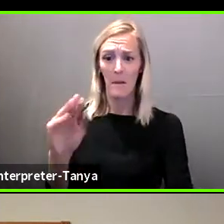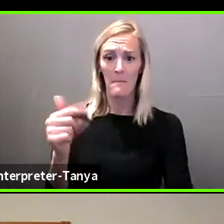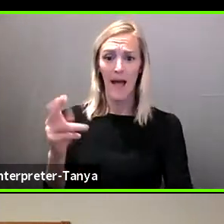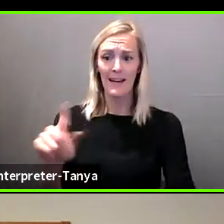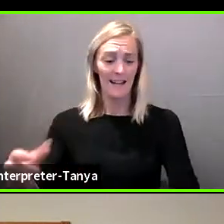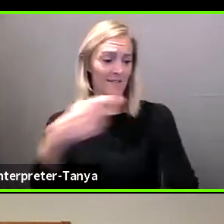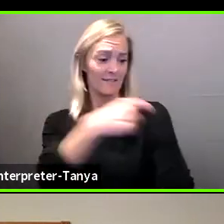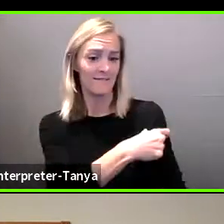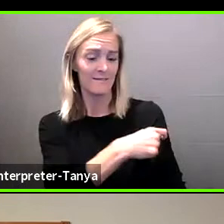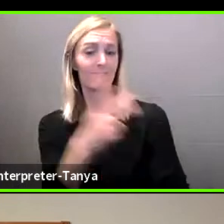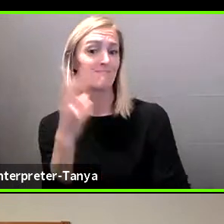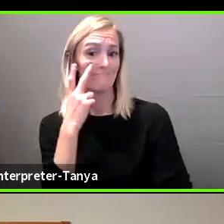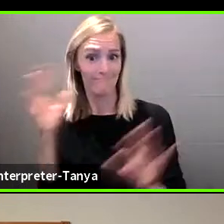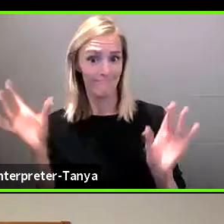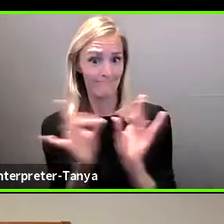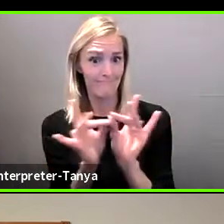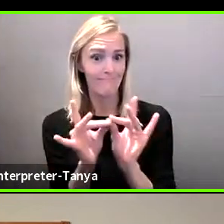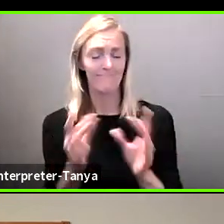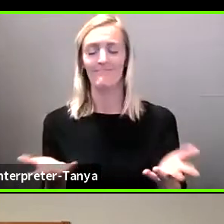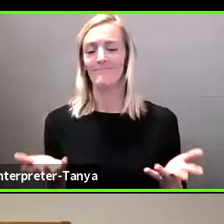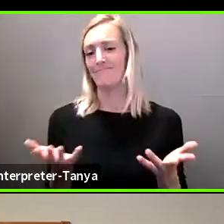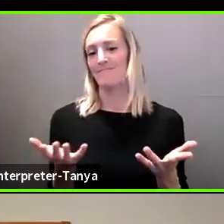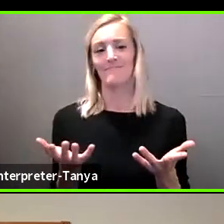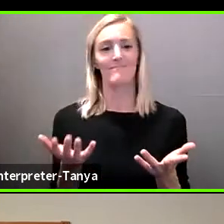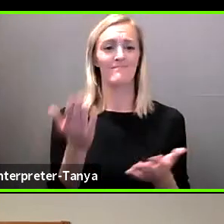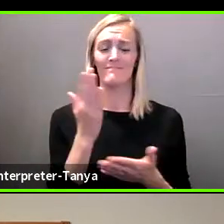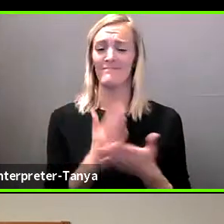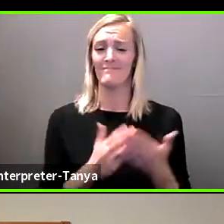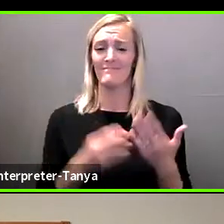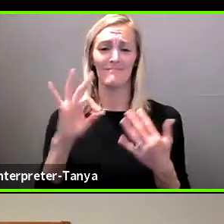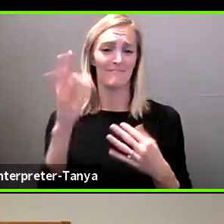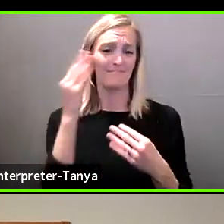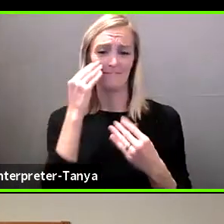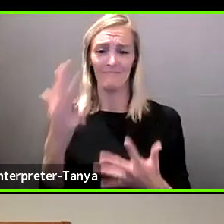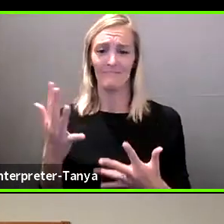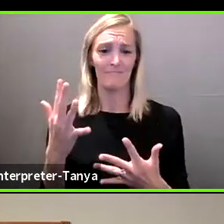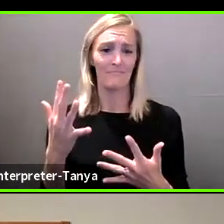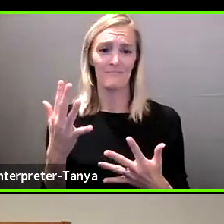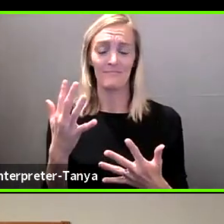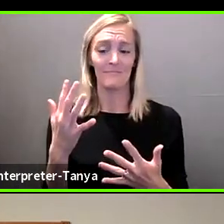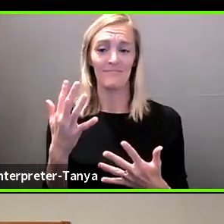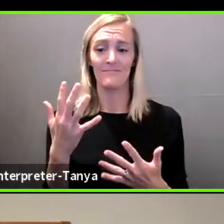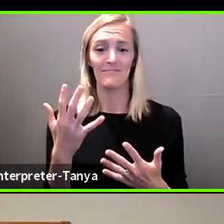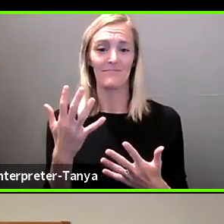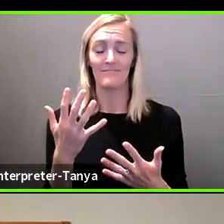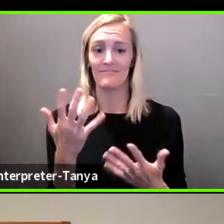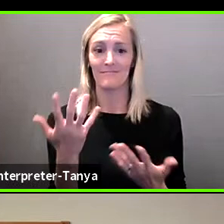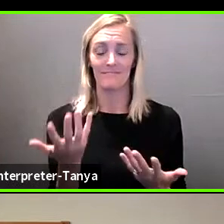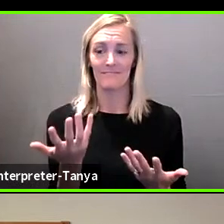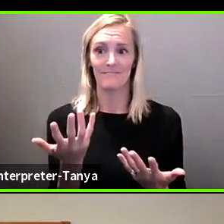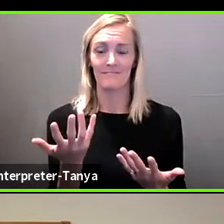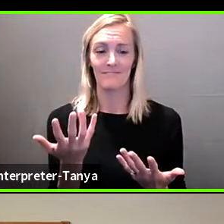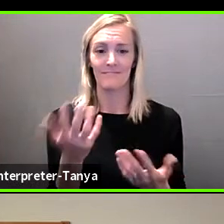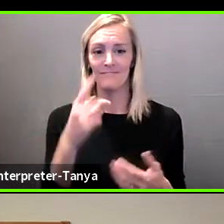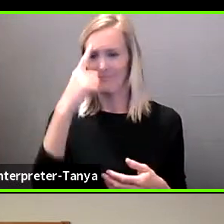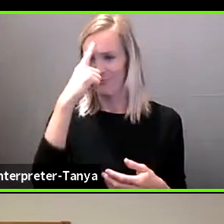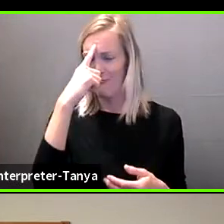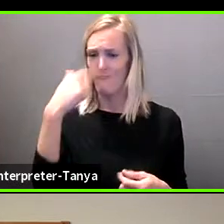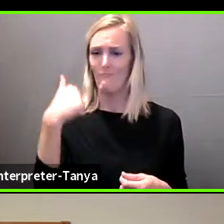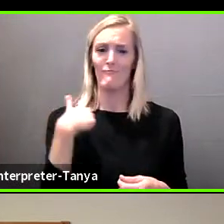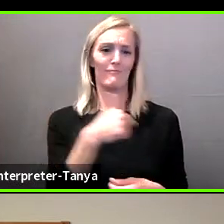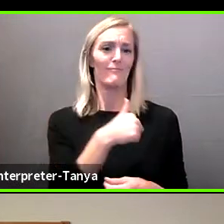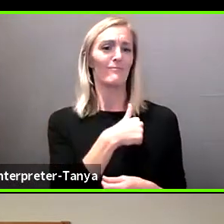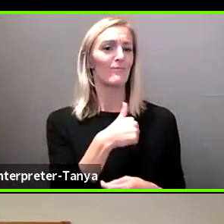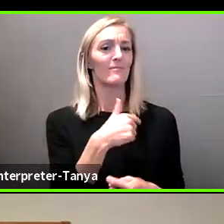have gotta, I don't know. Some of the stuff we deal with is you would think we would be better